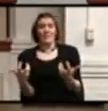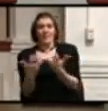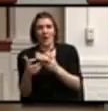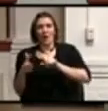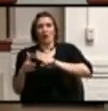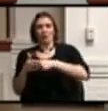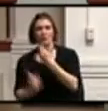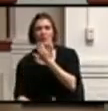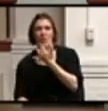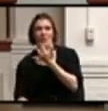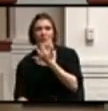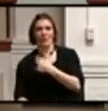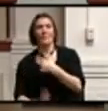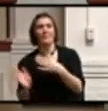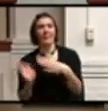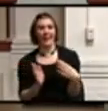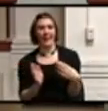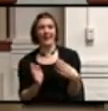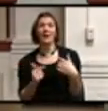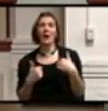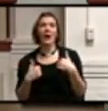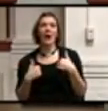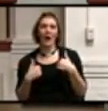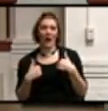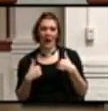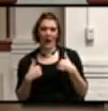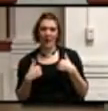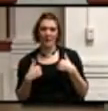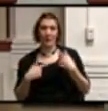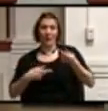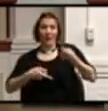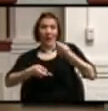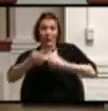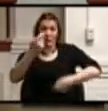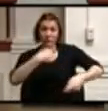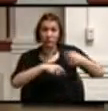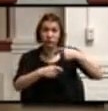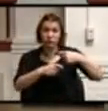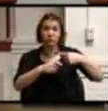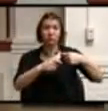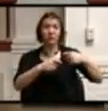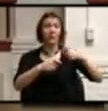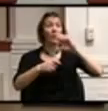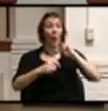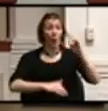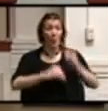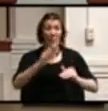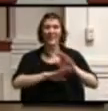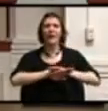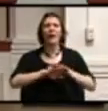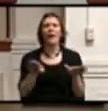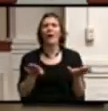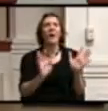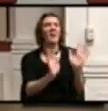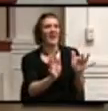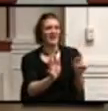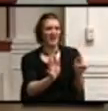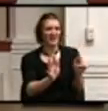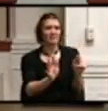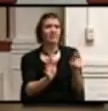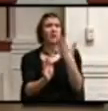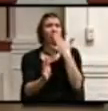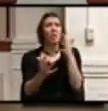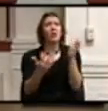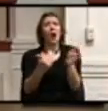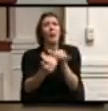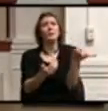original. We're not suggesting that we replace the brick on the addition. It's probably close in color, but